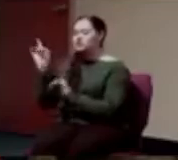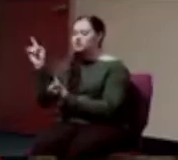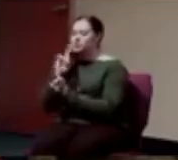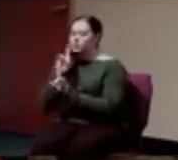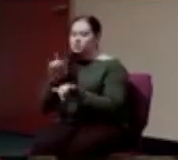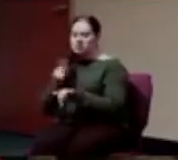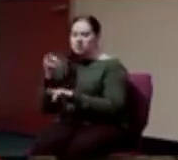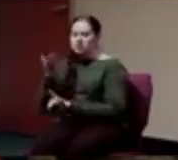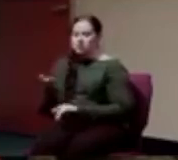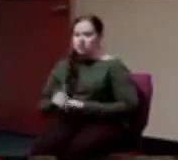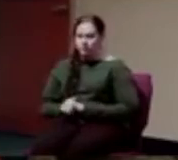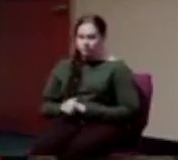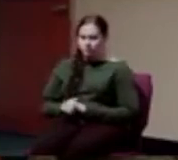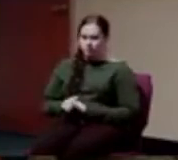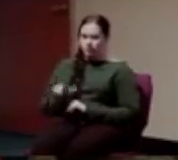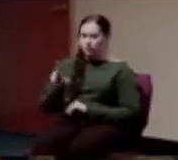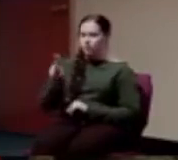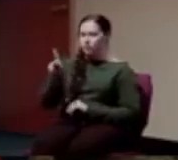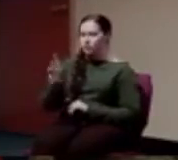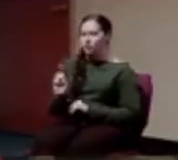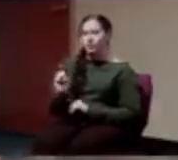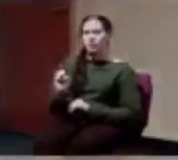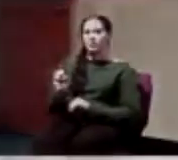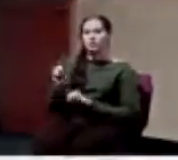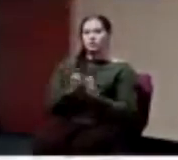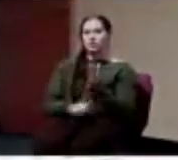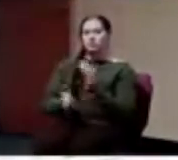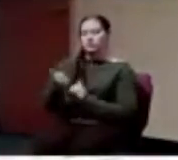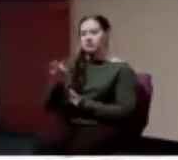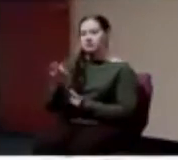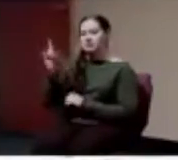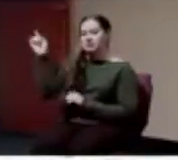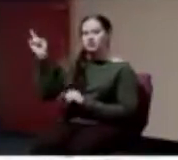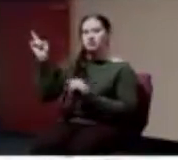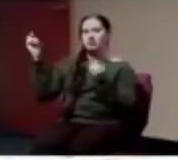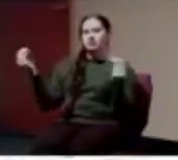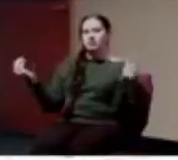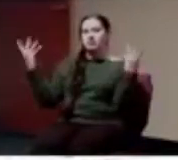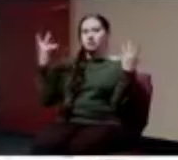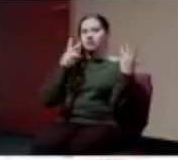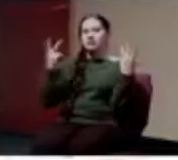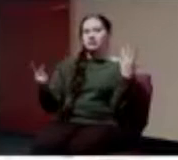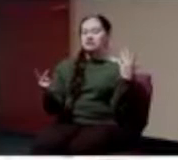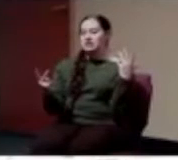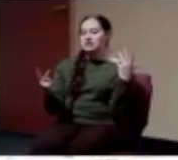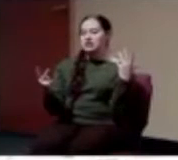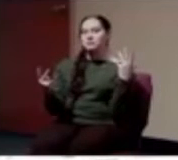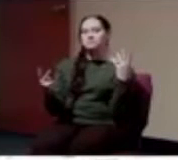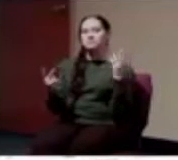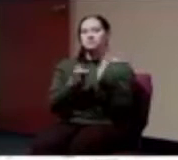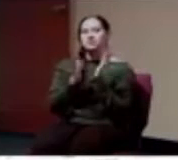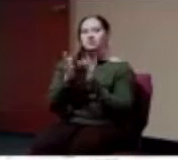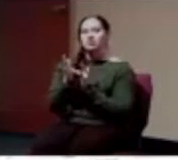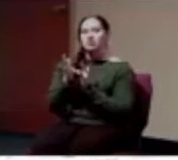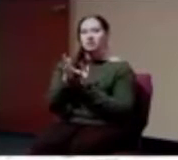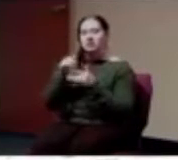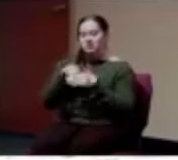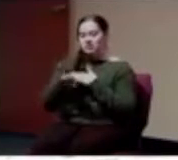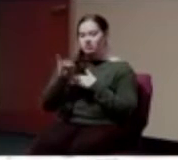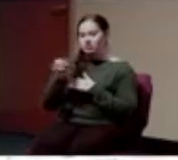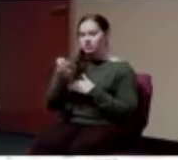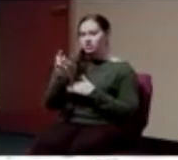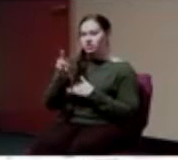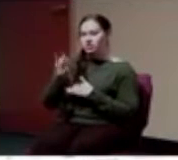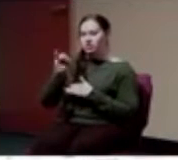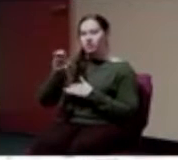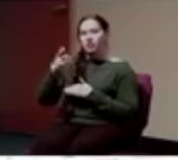So Luke chapter 19, there's going to be the verses on the screen where you can follow along on your phone or Bible. Jesus entered Jericho and made his